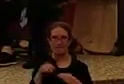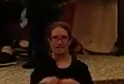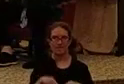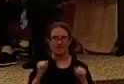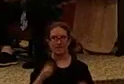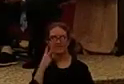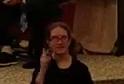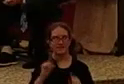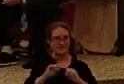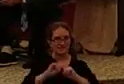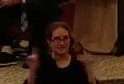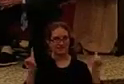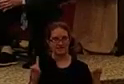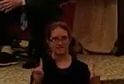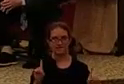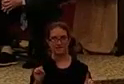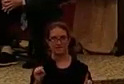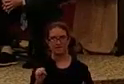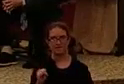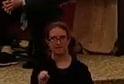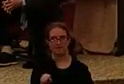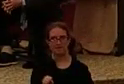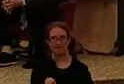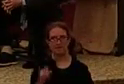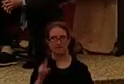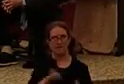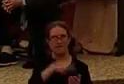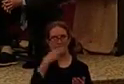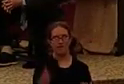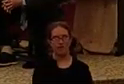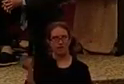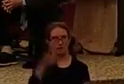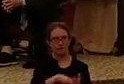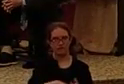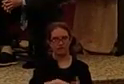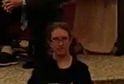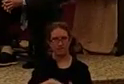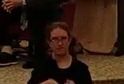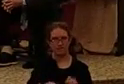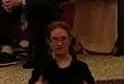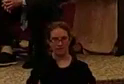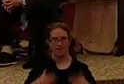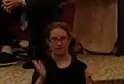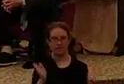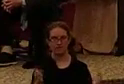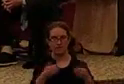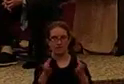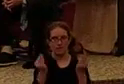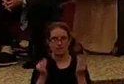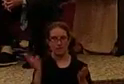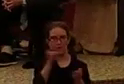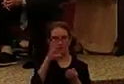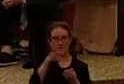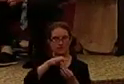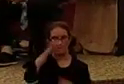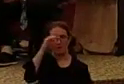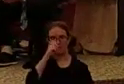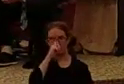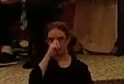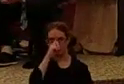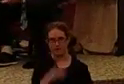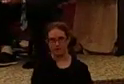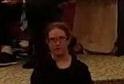I can see is different. And so she fell on her knees right there in their living room and receive the Holy Ghost.